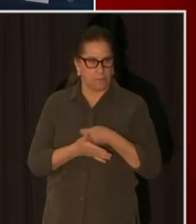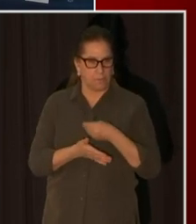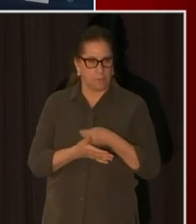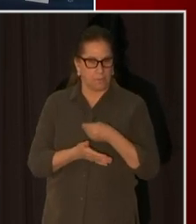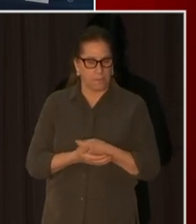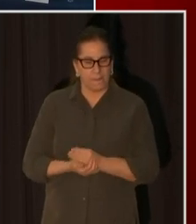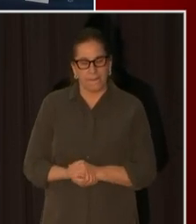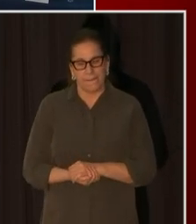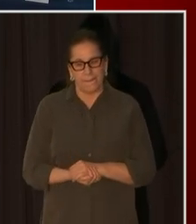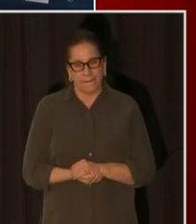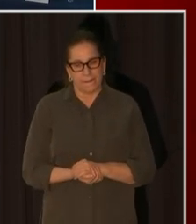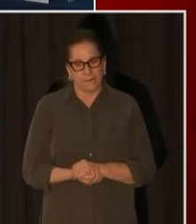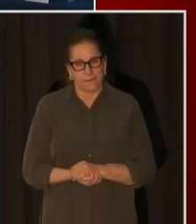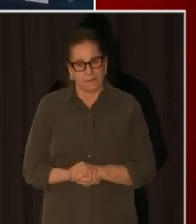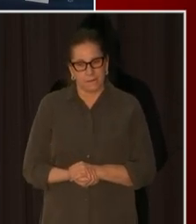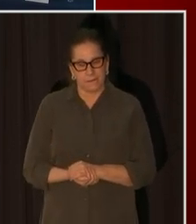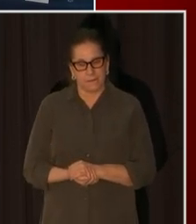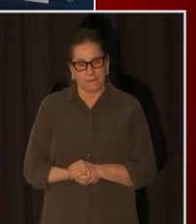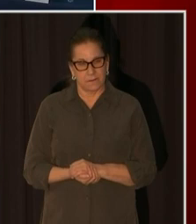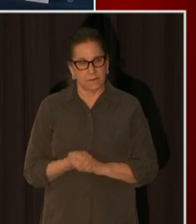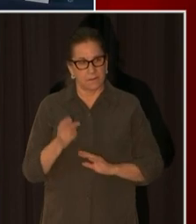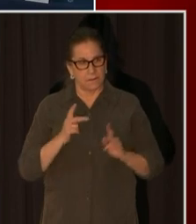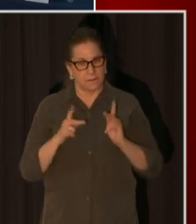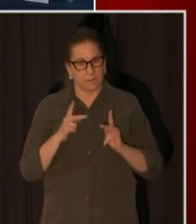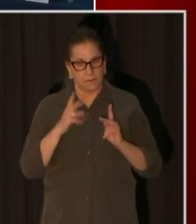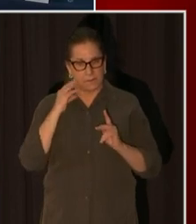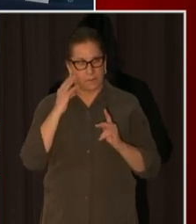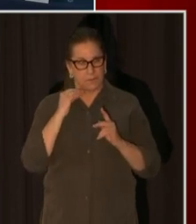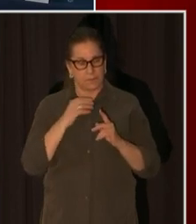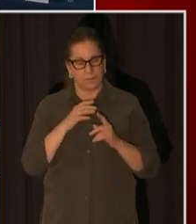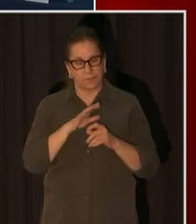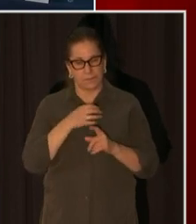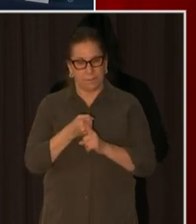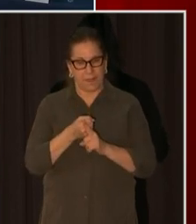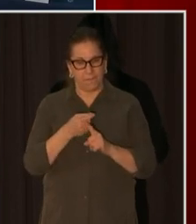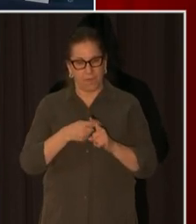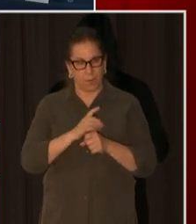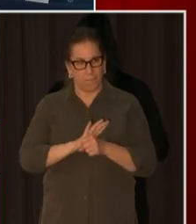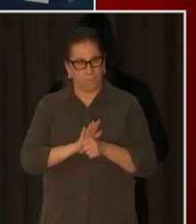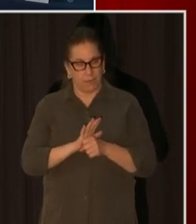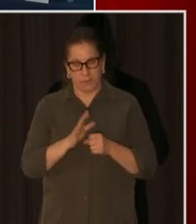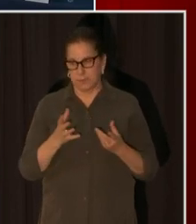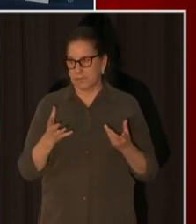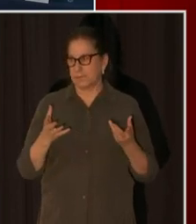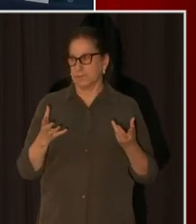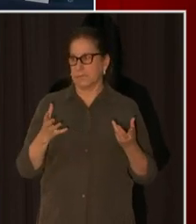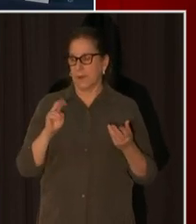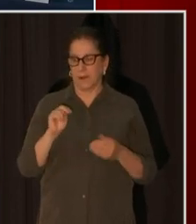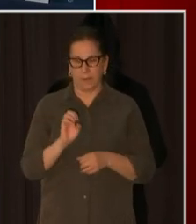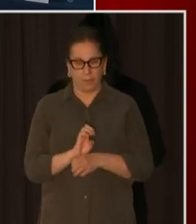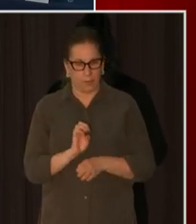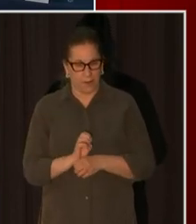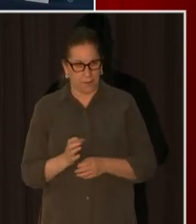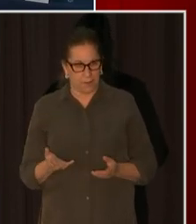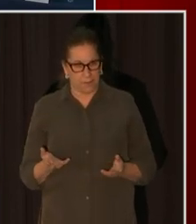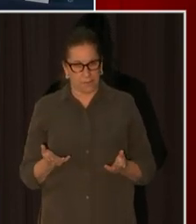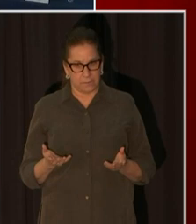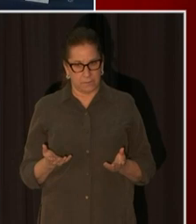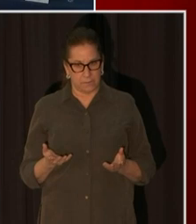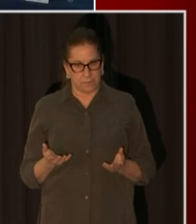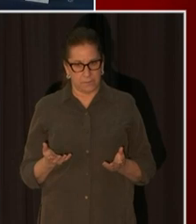actions. 1, individuals who are not normally able to apply for unemployment insurance can